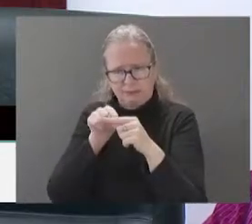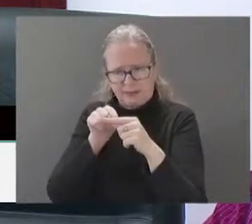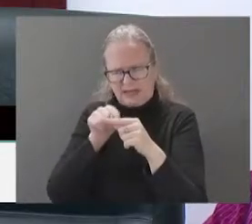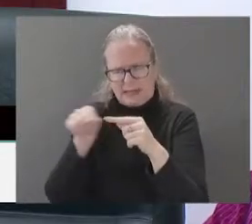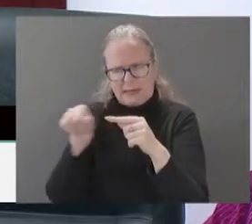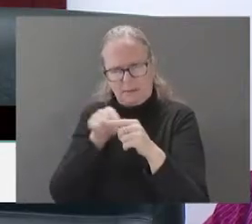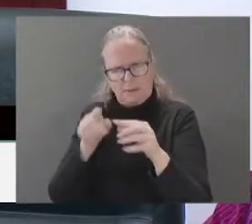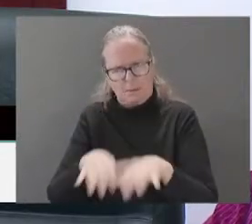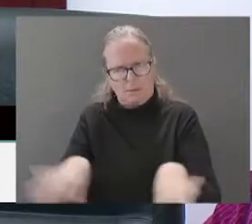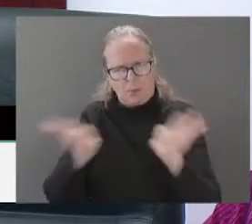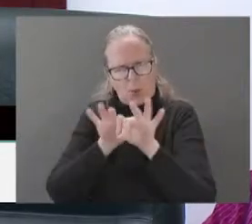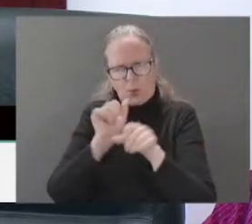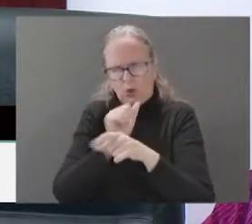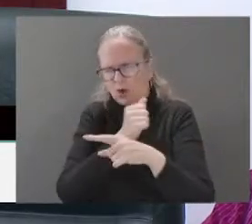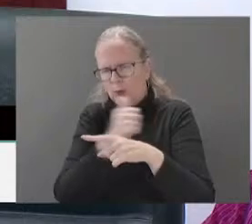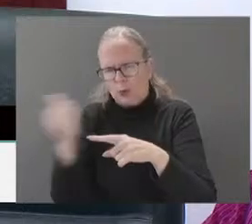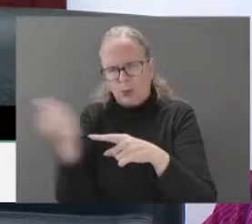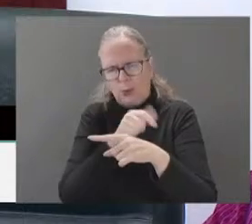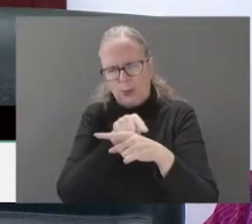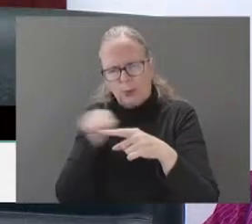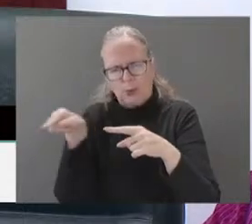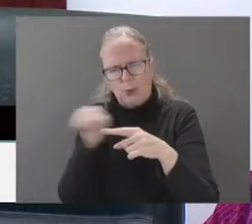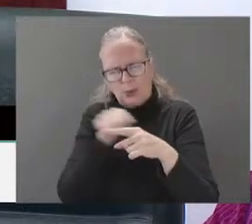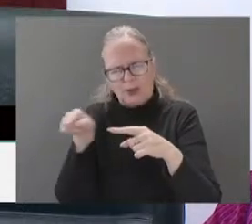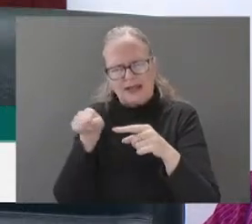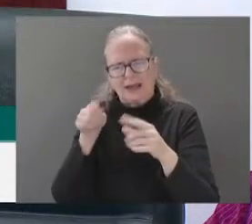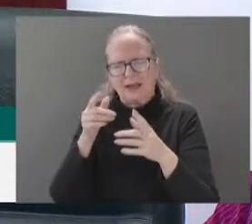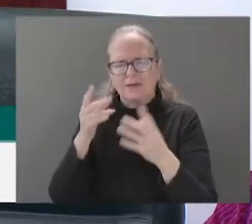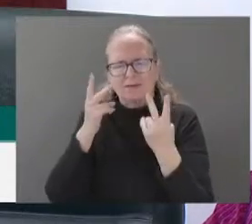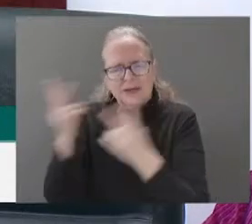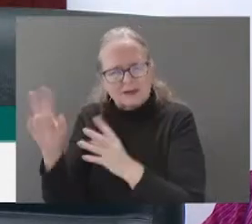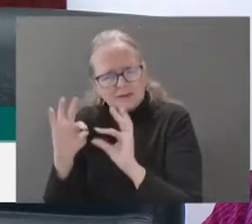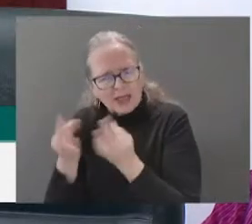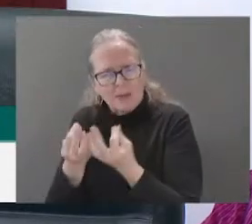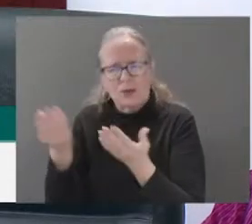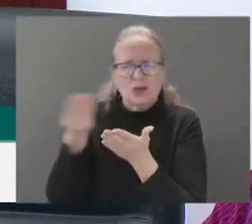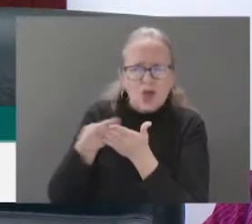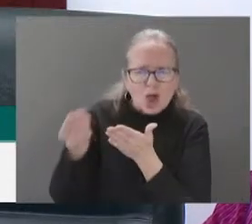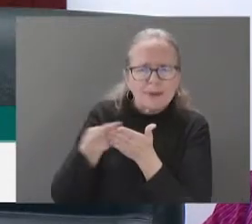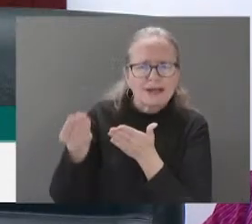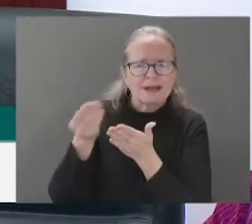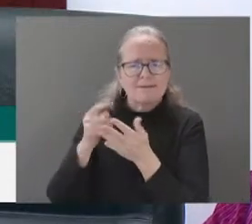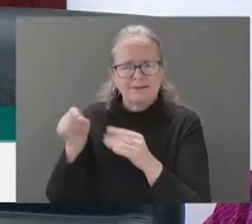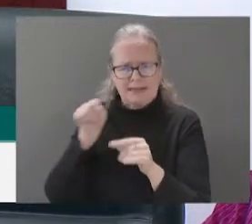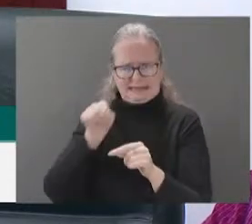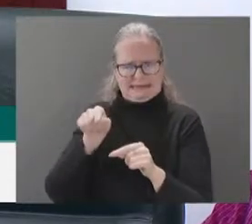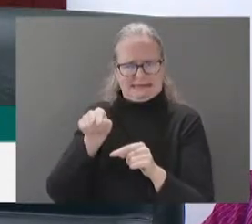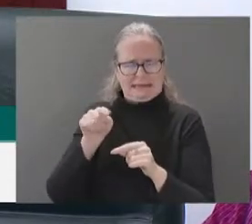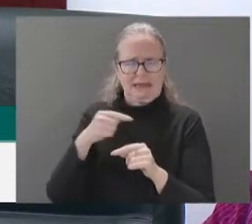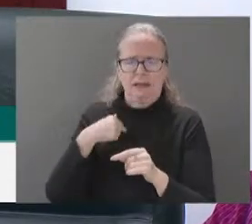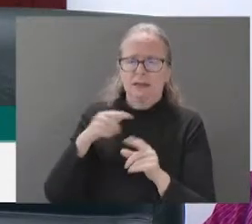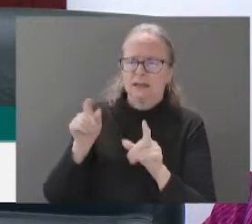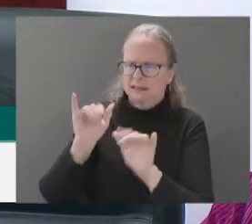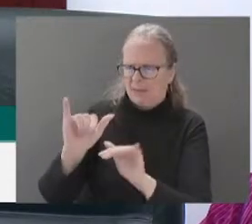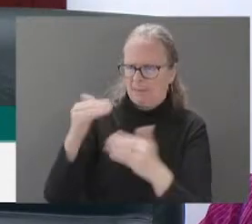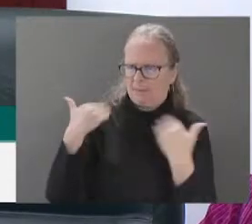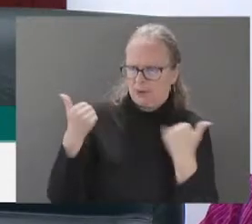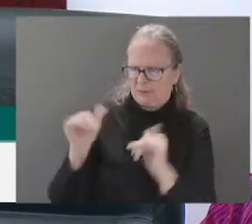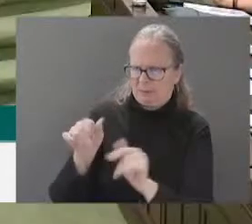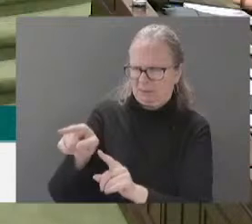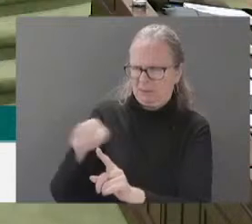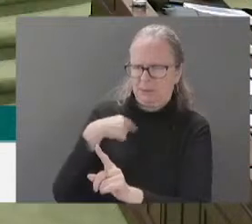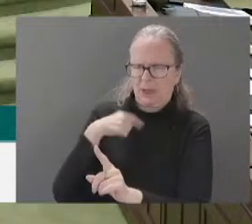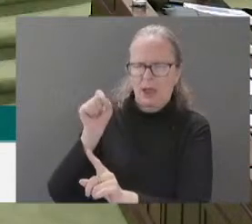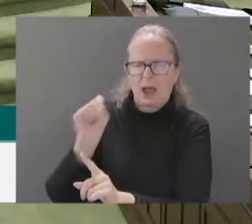other important activities could the same Minister please inform this house what what are the government's plans for the improvements of Glenmore Trail The